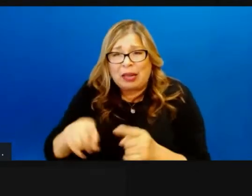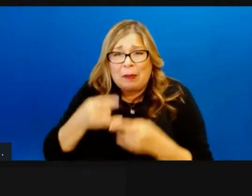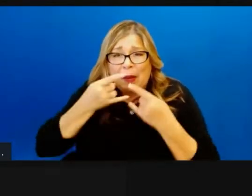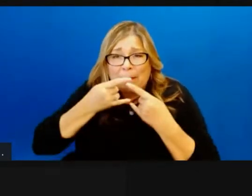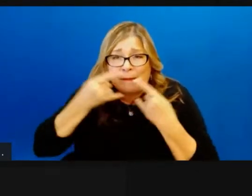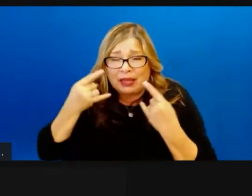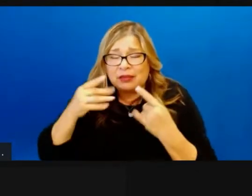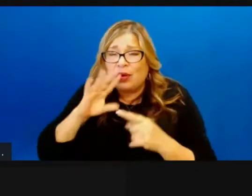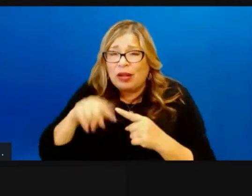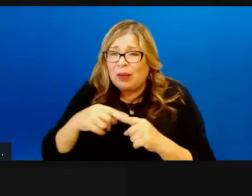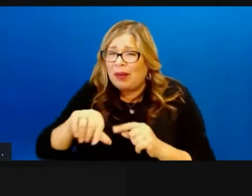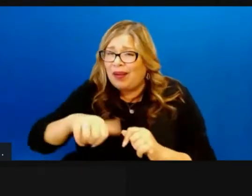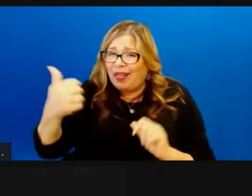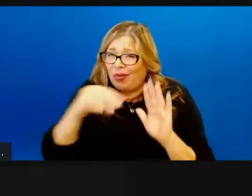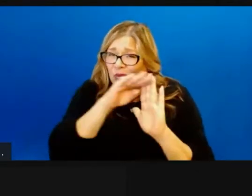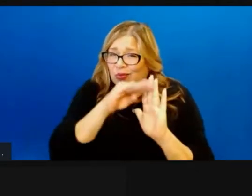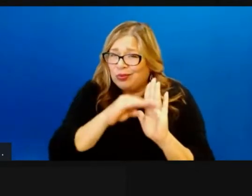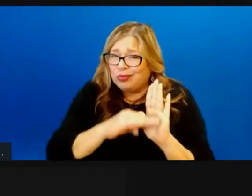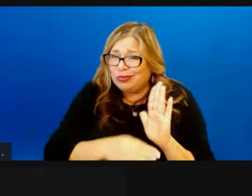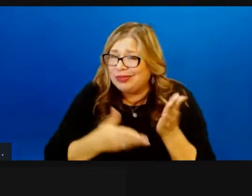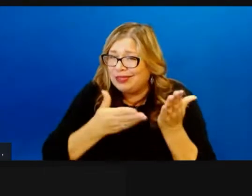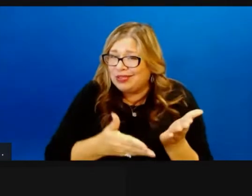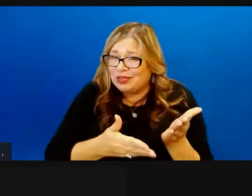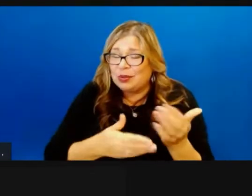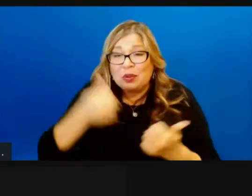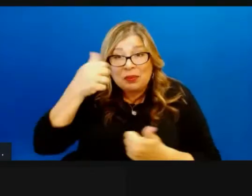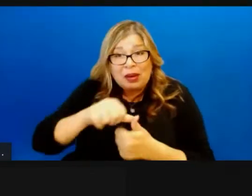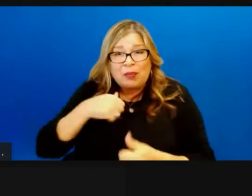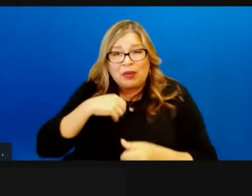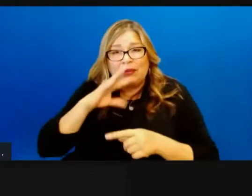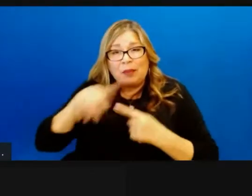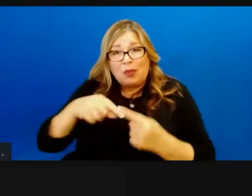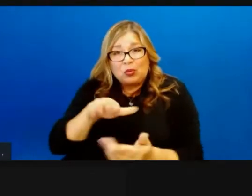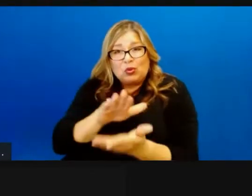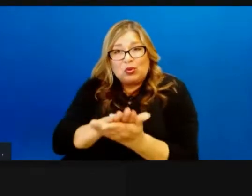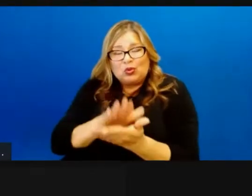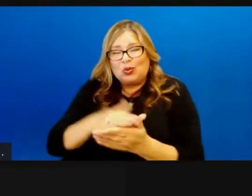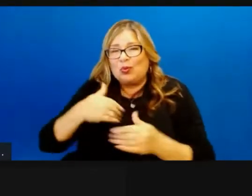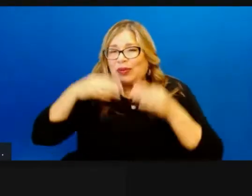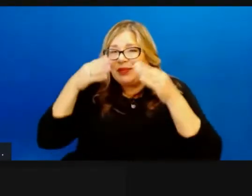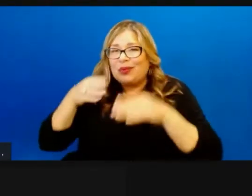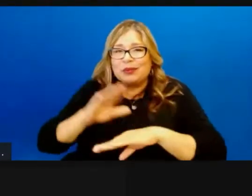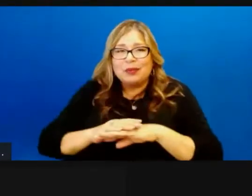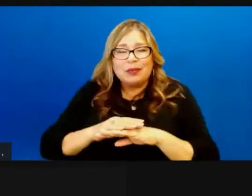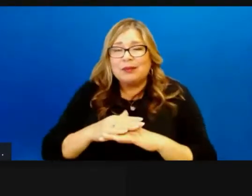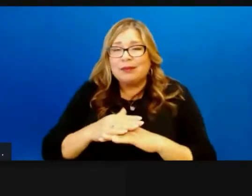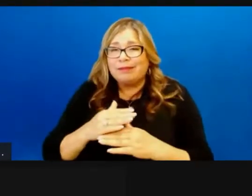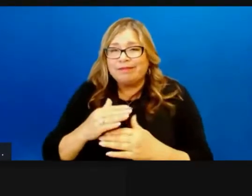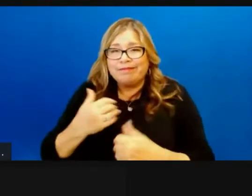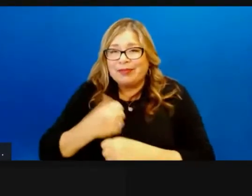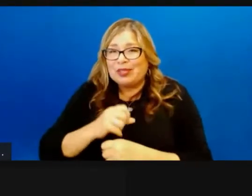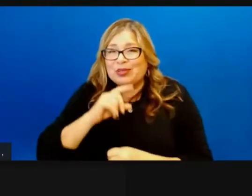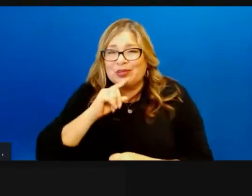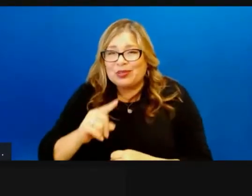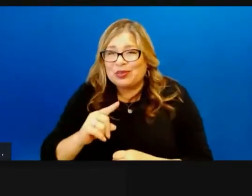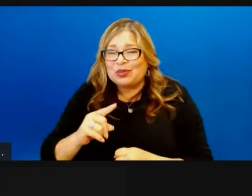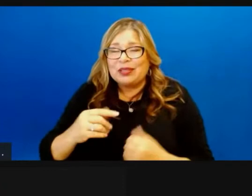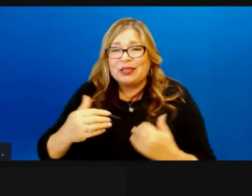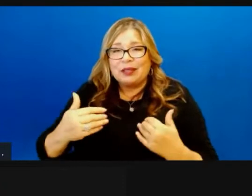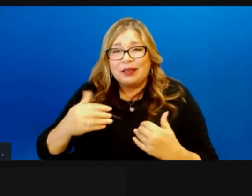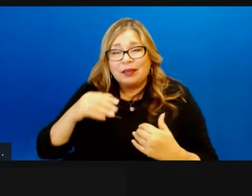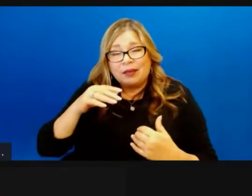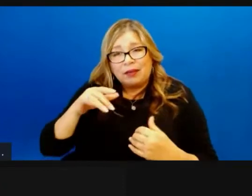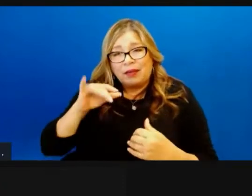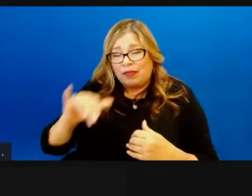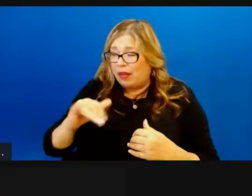on schools started with the focus on building up the health and public health infrastructure in